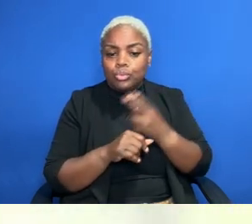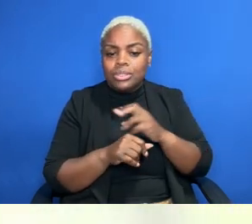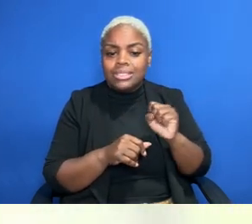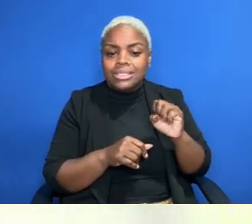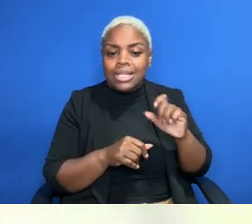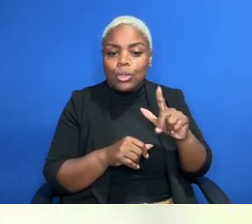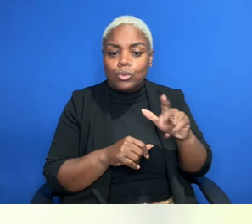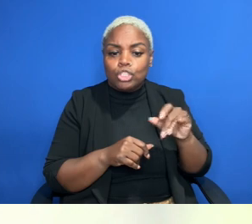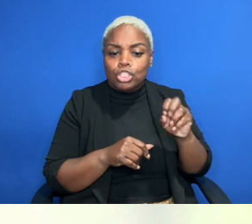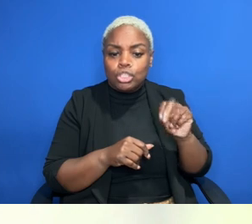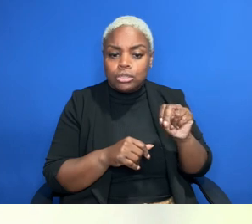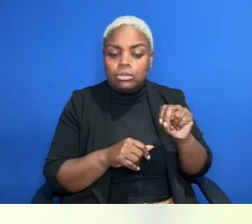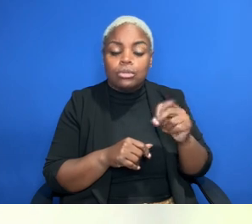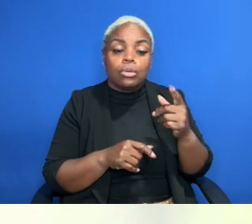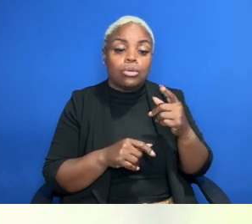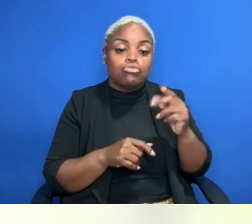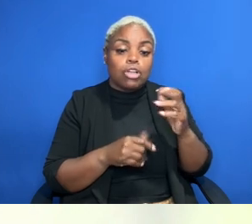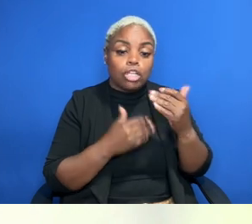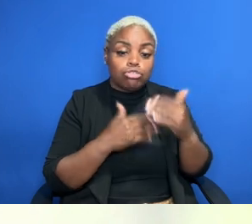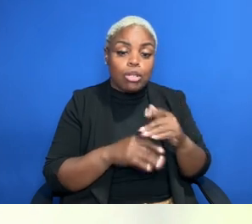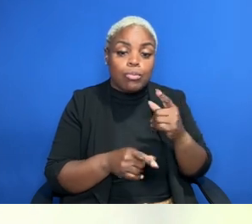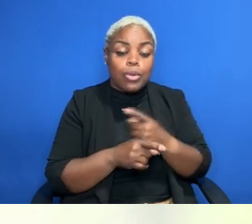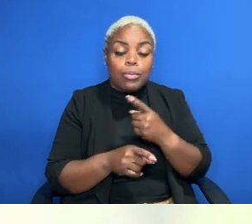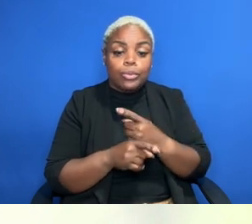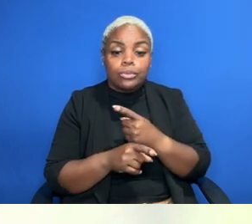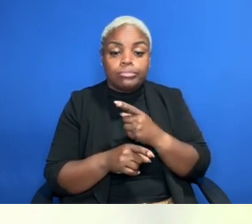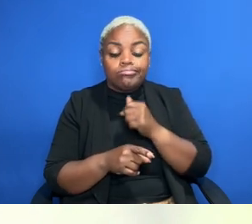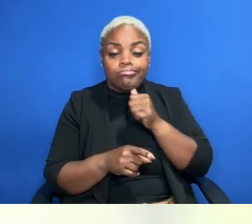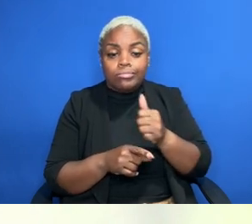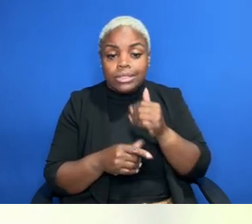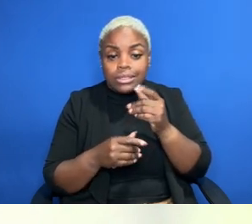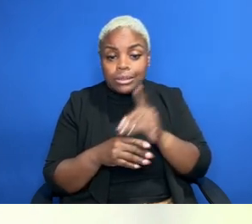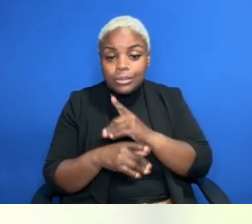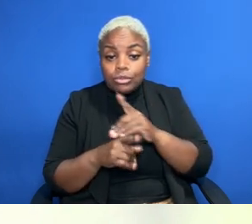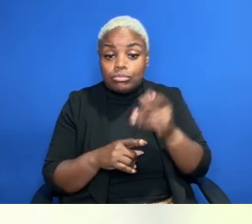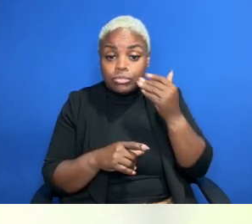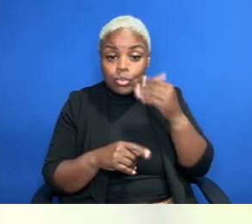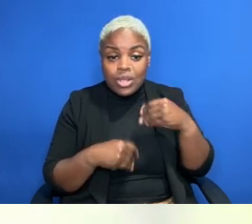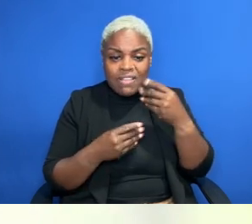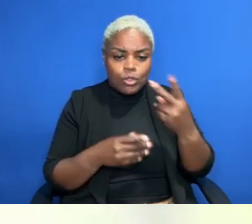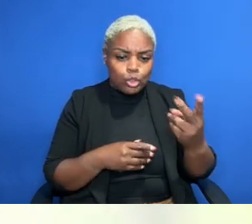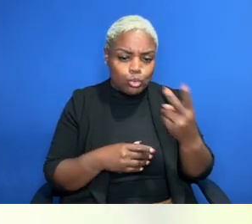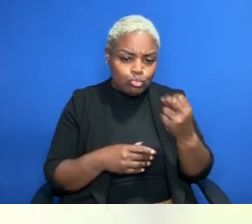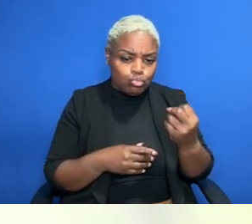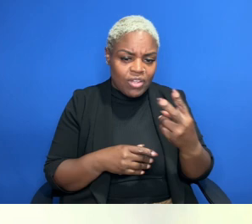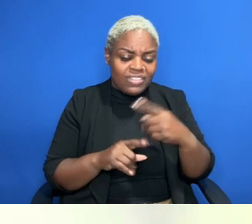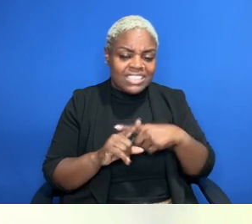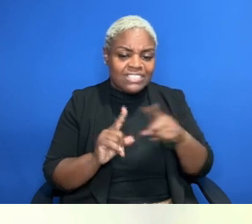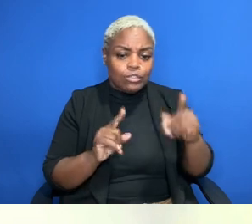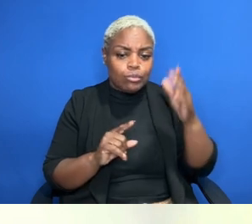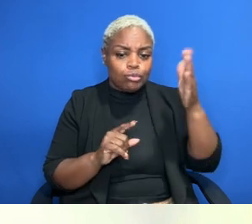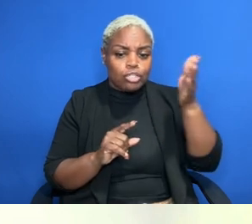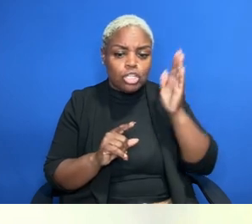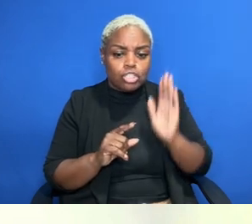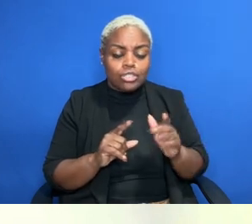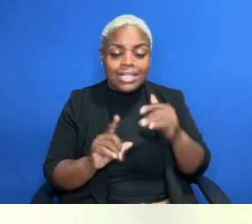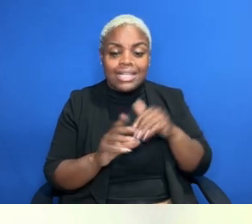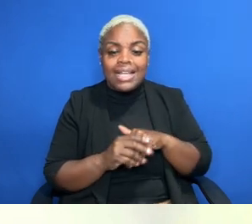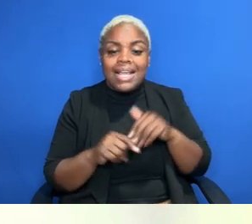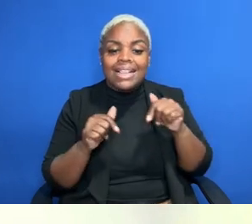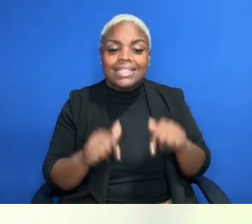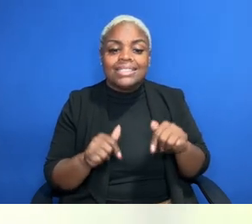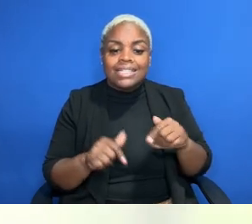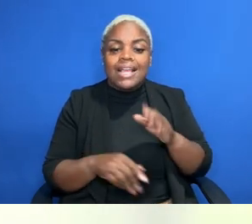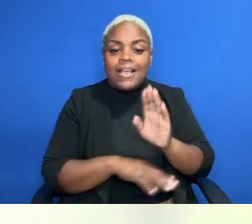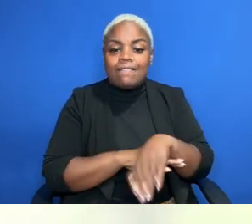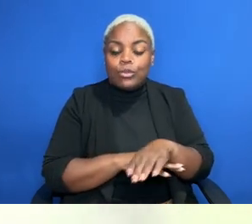this use of seclusion, restraint, improper discipline. We gave you 12